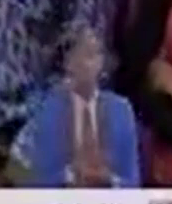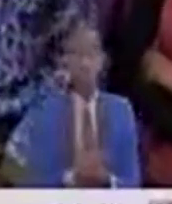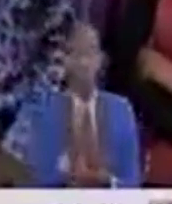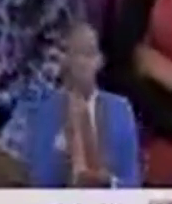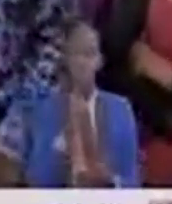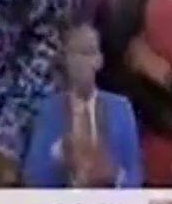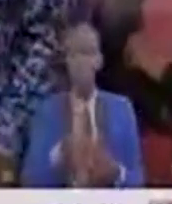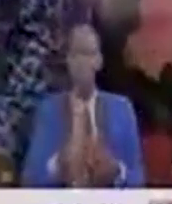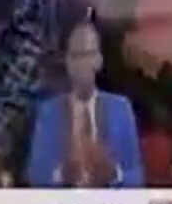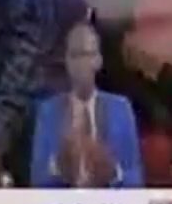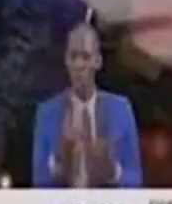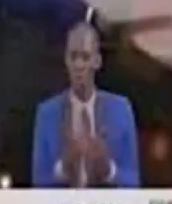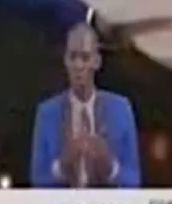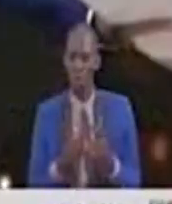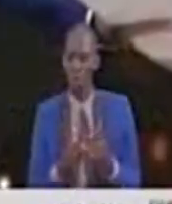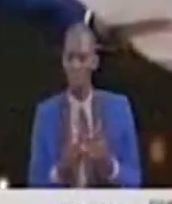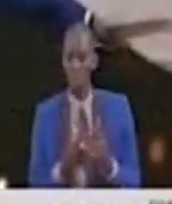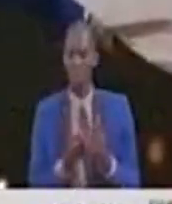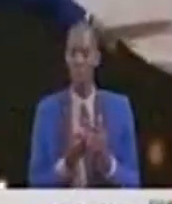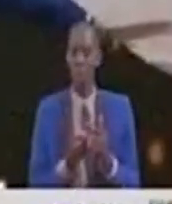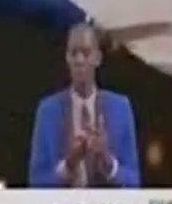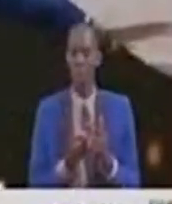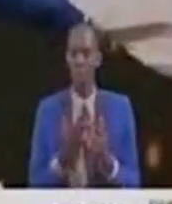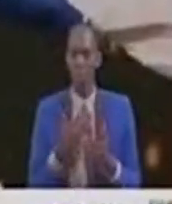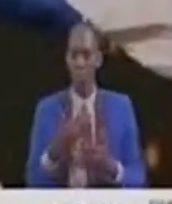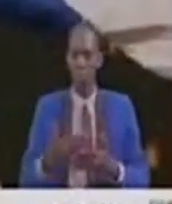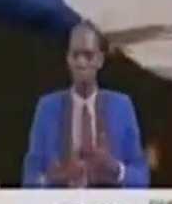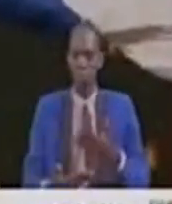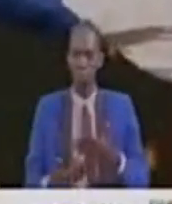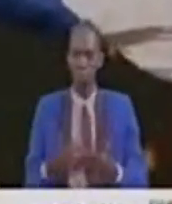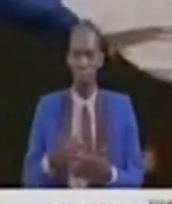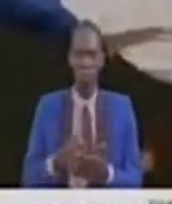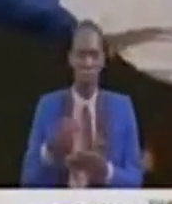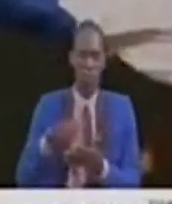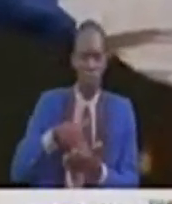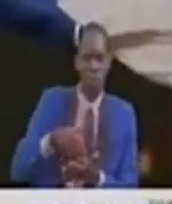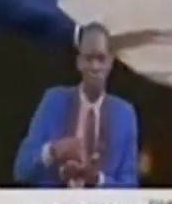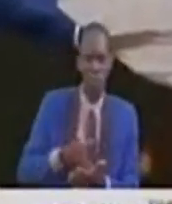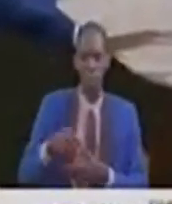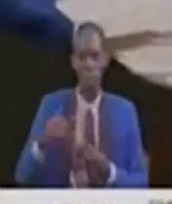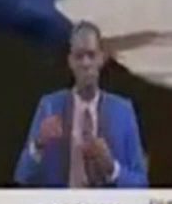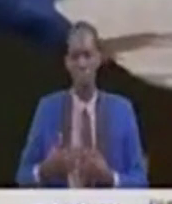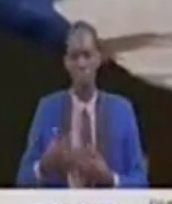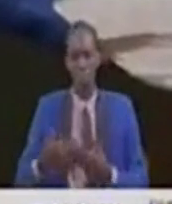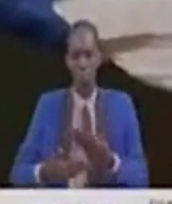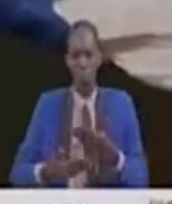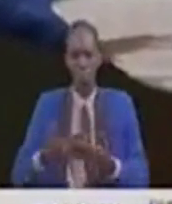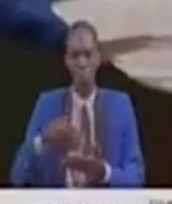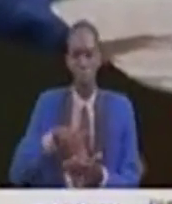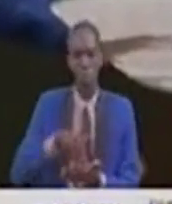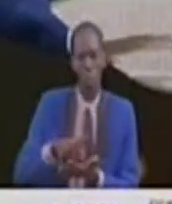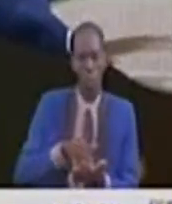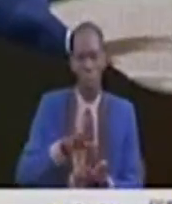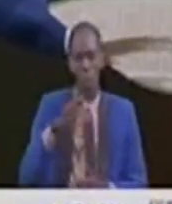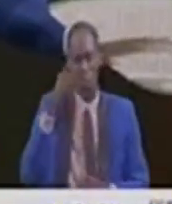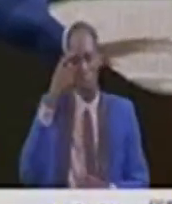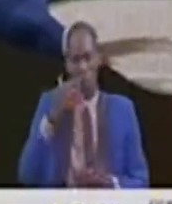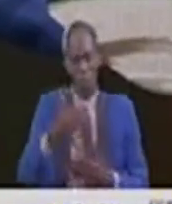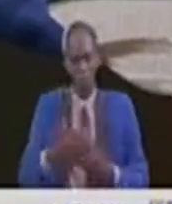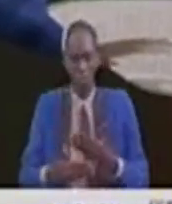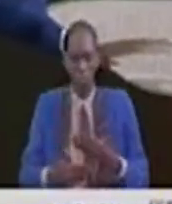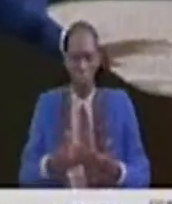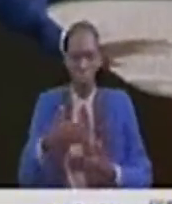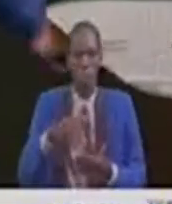comes. Then it weakens your heart, weakens your mind, weakens your